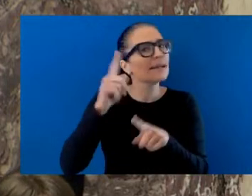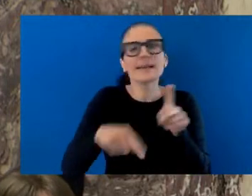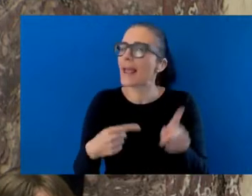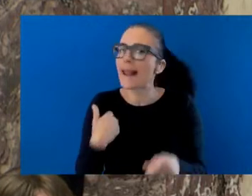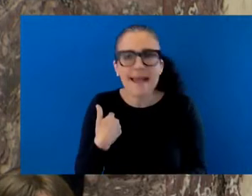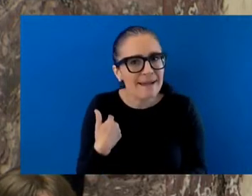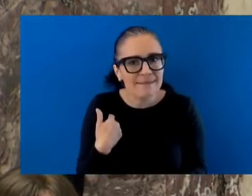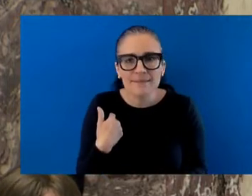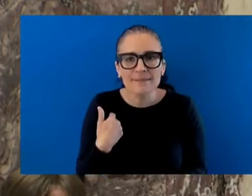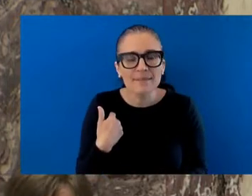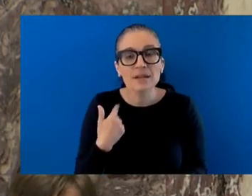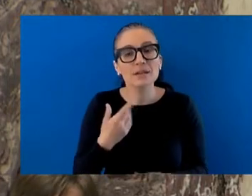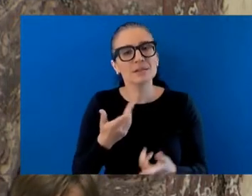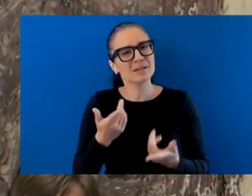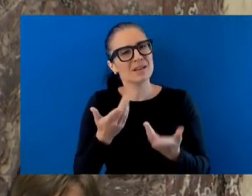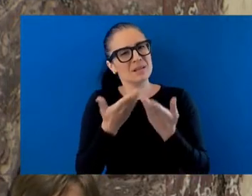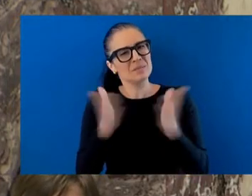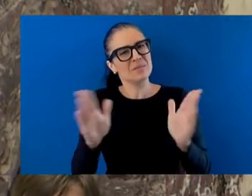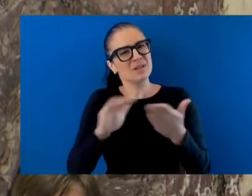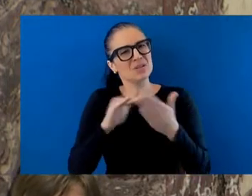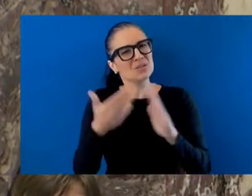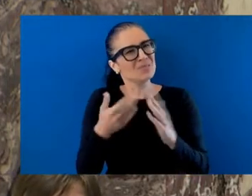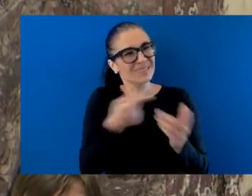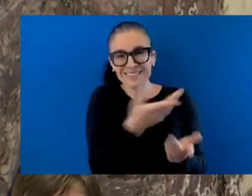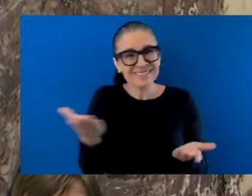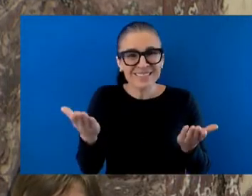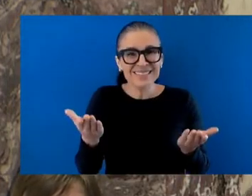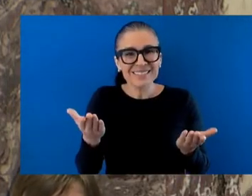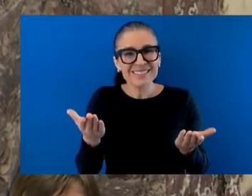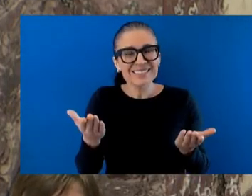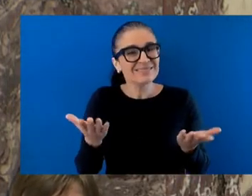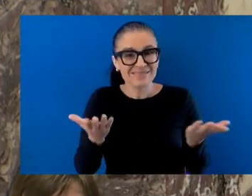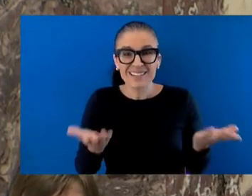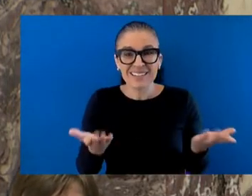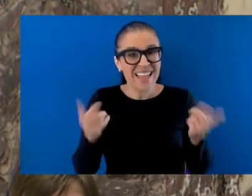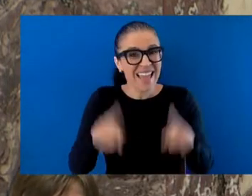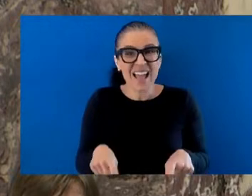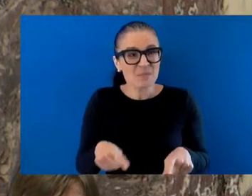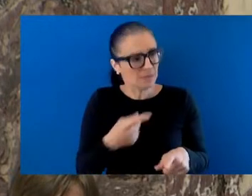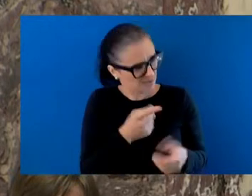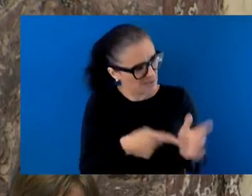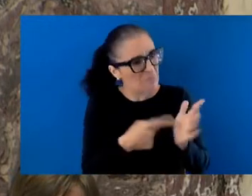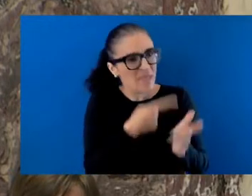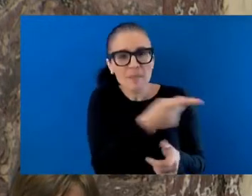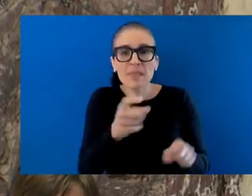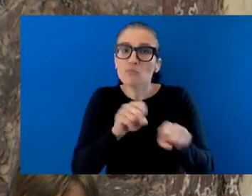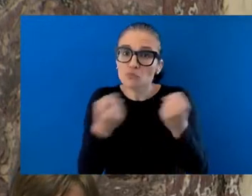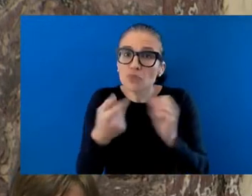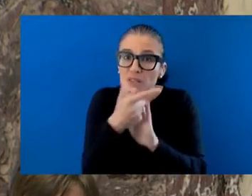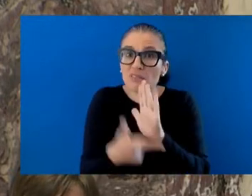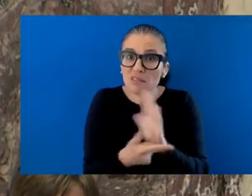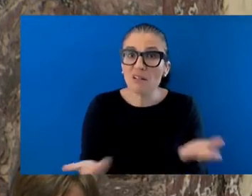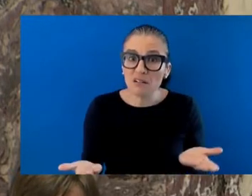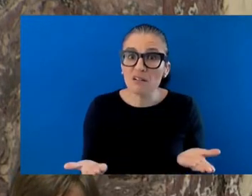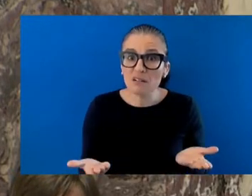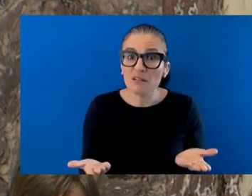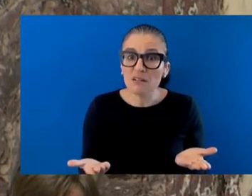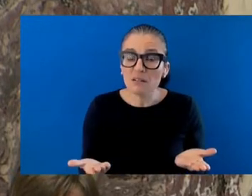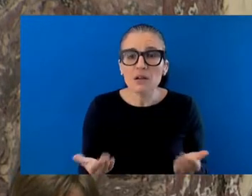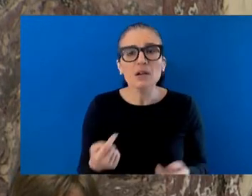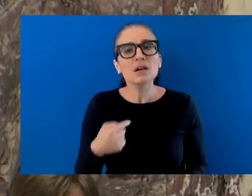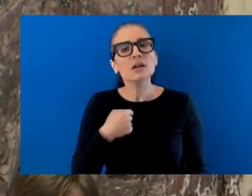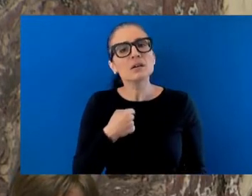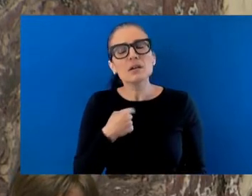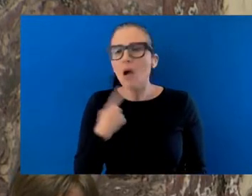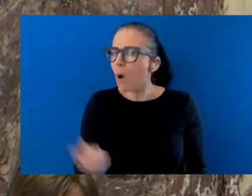the hospital that are contrary to those rules? They do occur. I meet with nurses all the time on these questions. And that's why we have